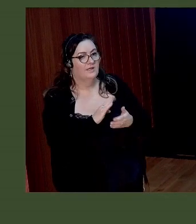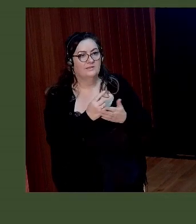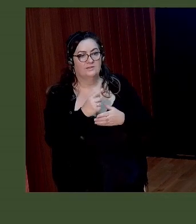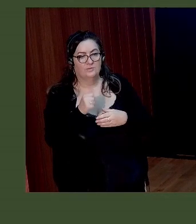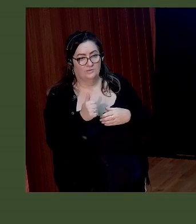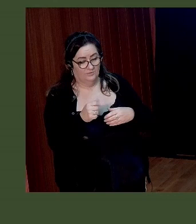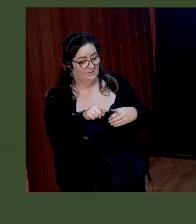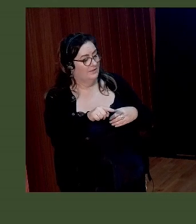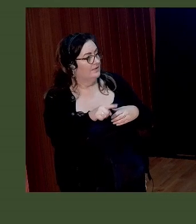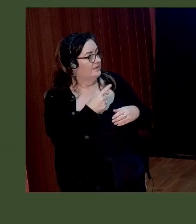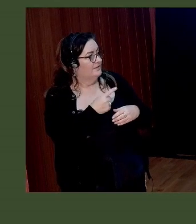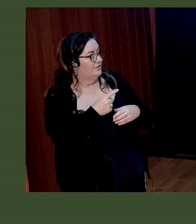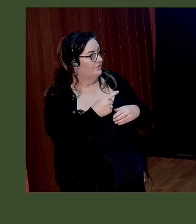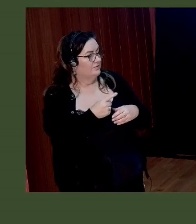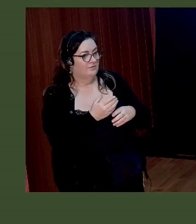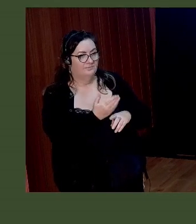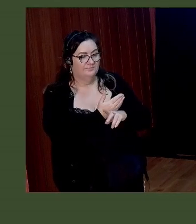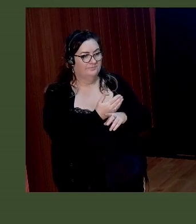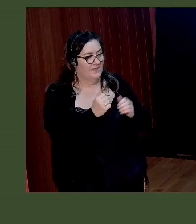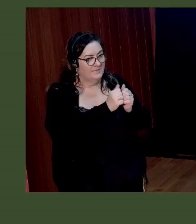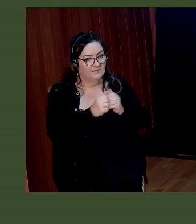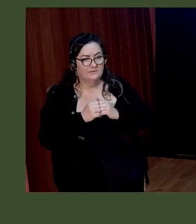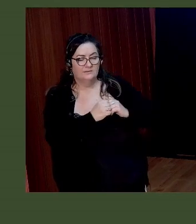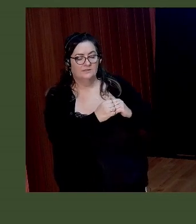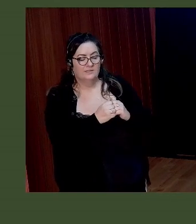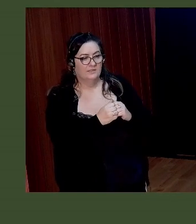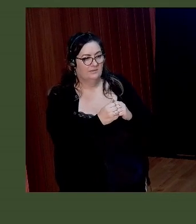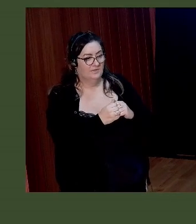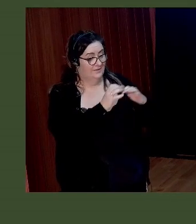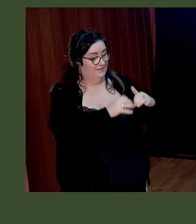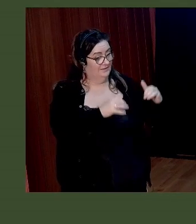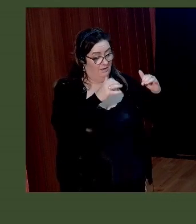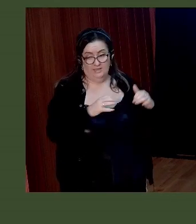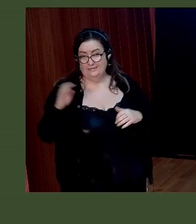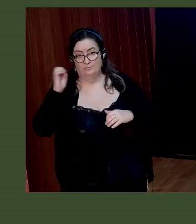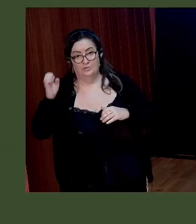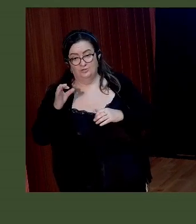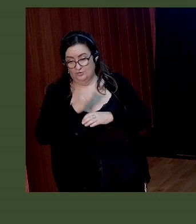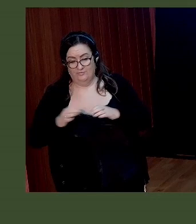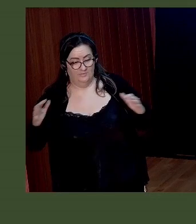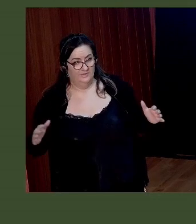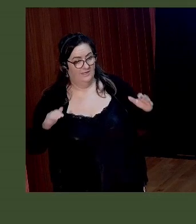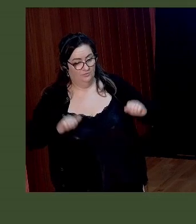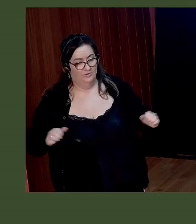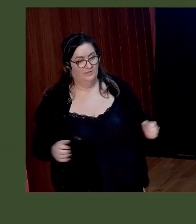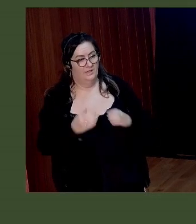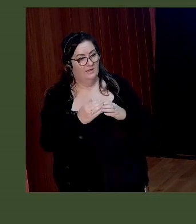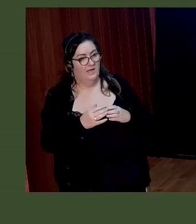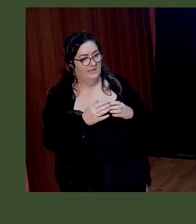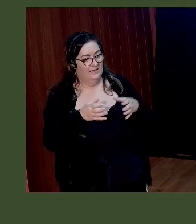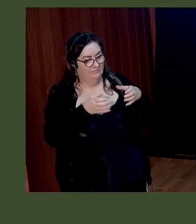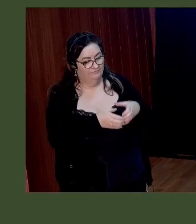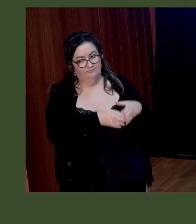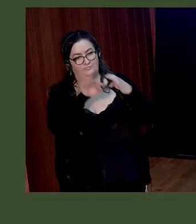With the ceasefire, preliminary negotiations meetings were agreed between the Dáil and the British government, and a delegation was sent to